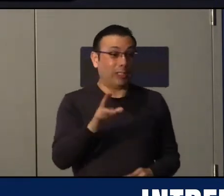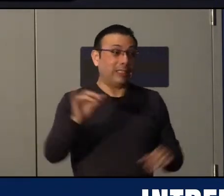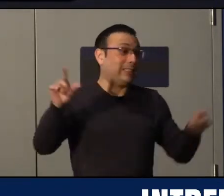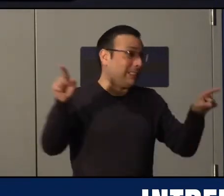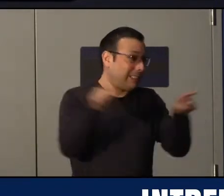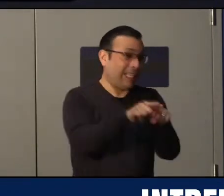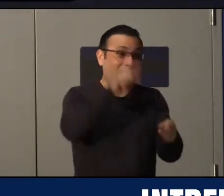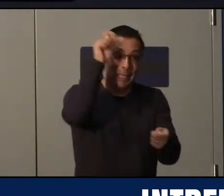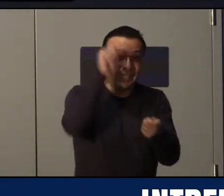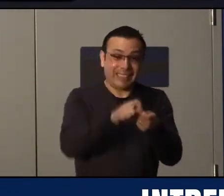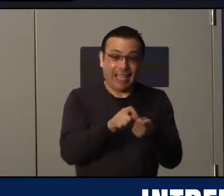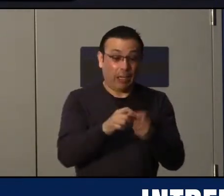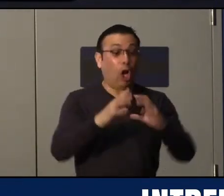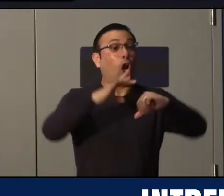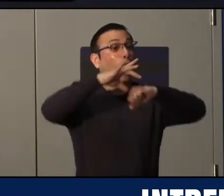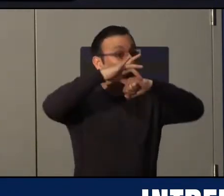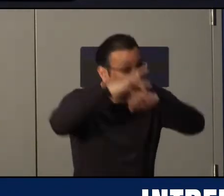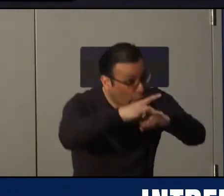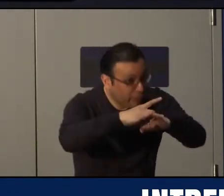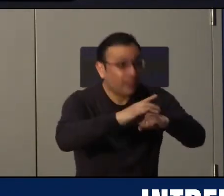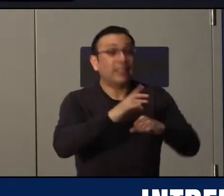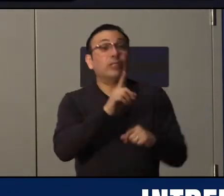thing.